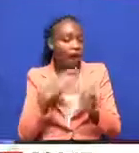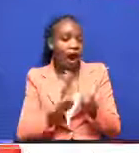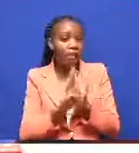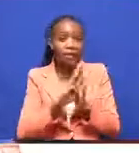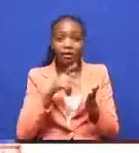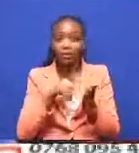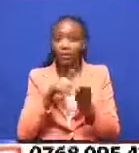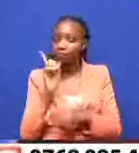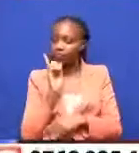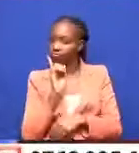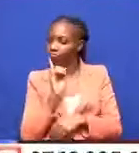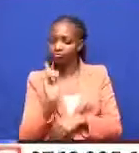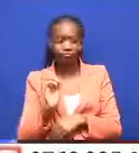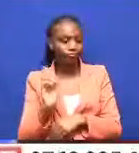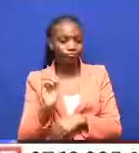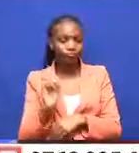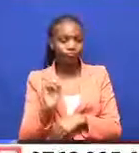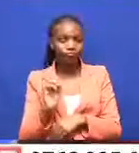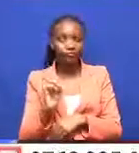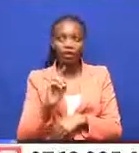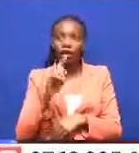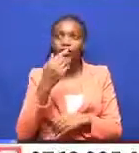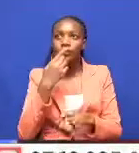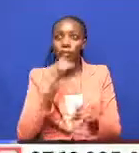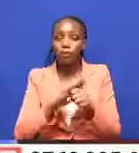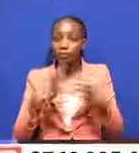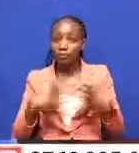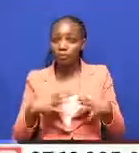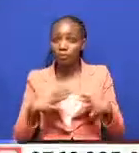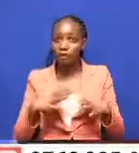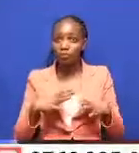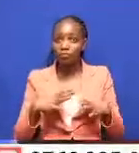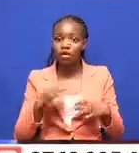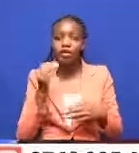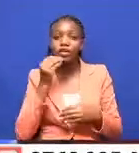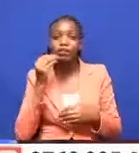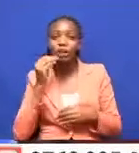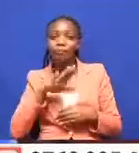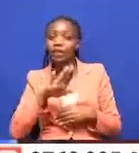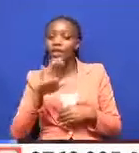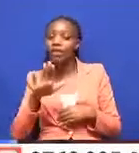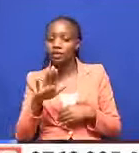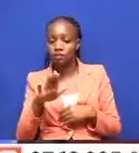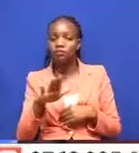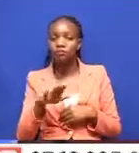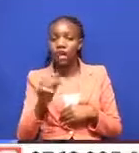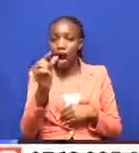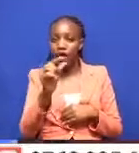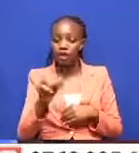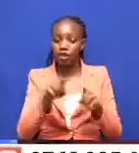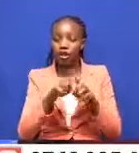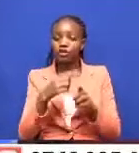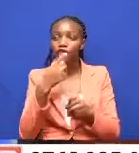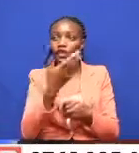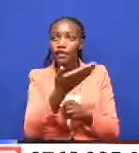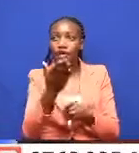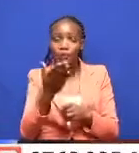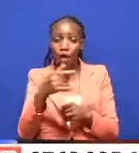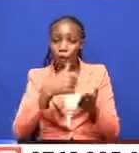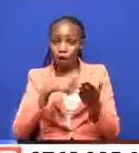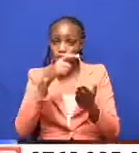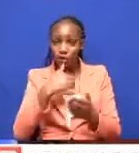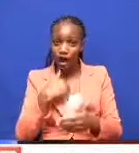Chair. You convene people in their locations or in their wards and tell them that what is